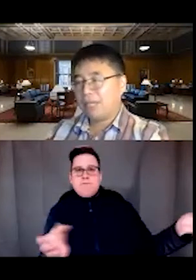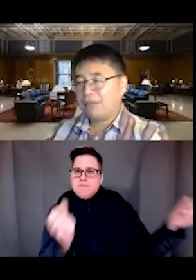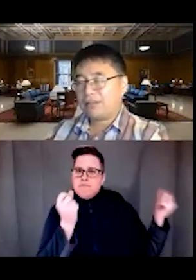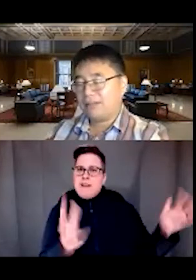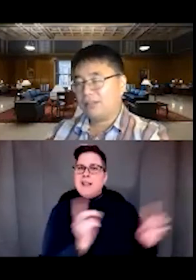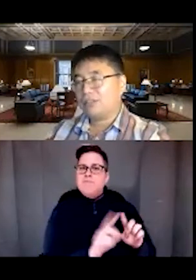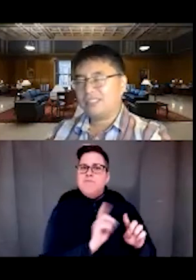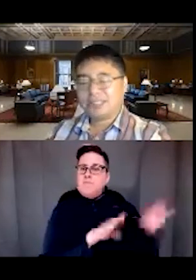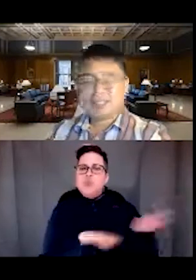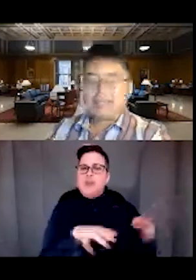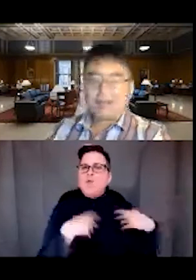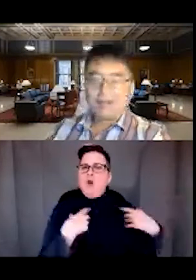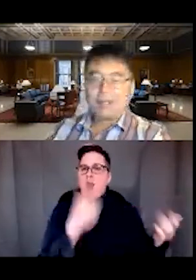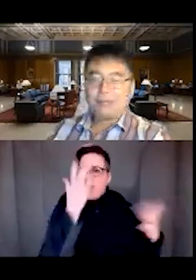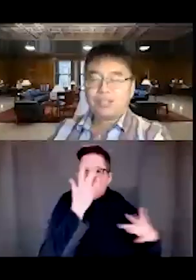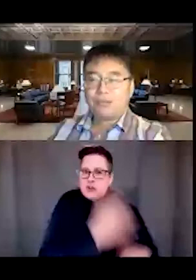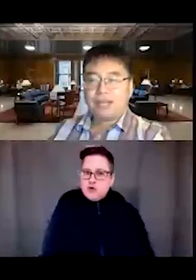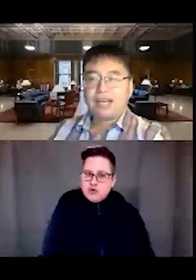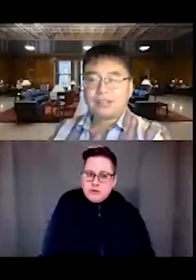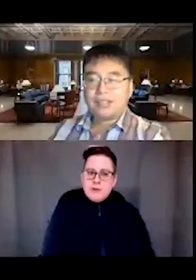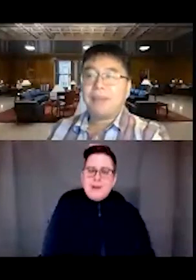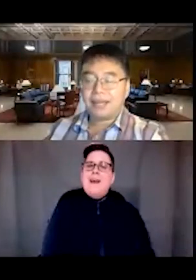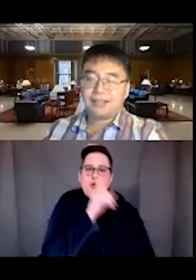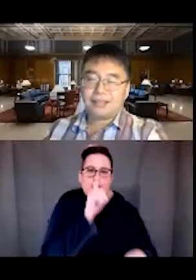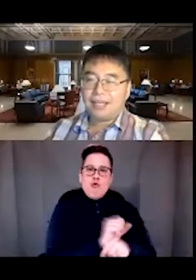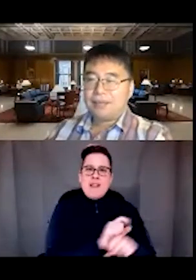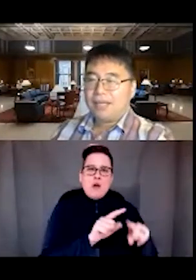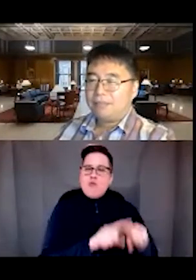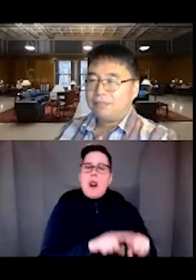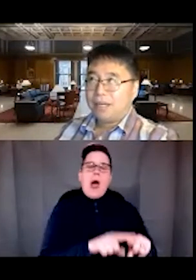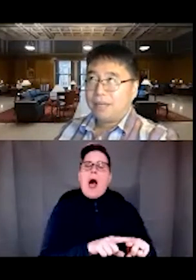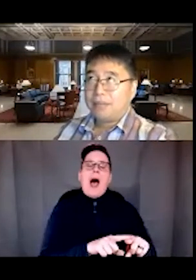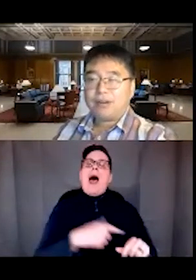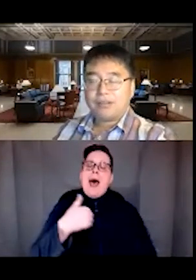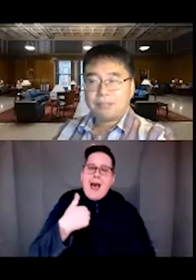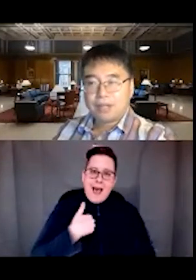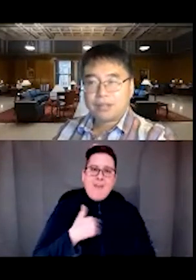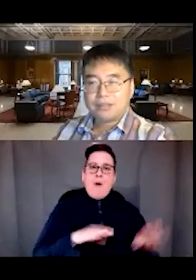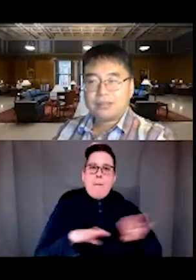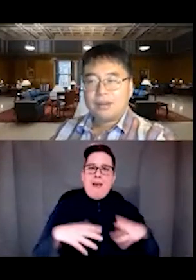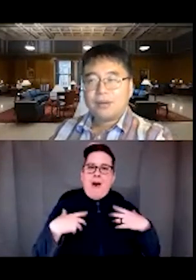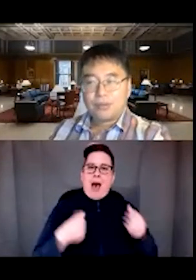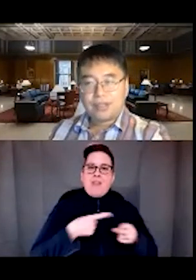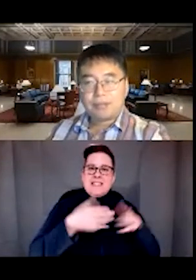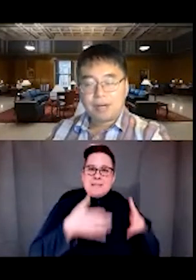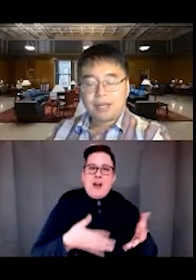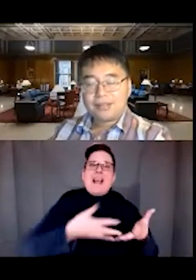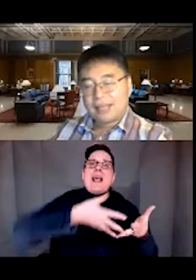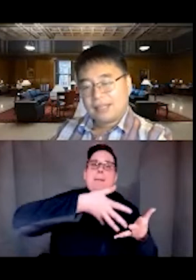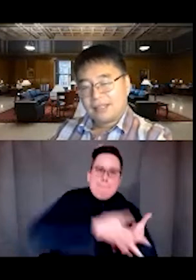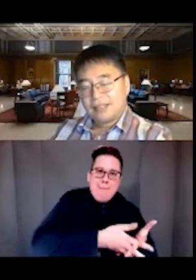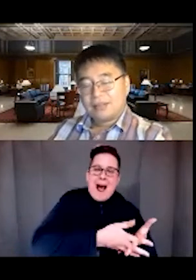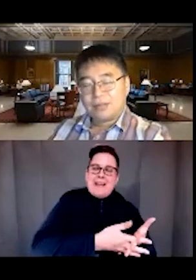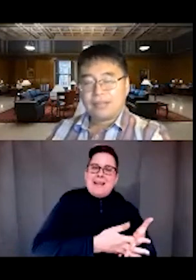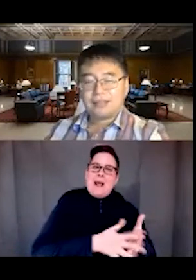a wide range of behavioral health conditions. Because it really relies on embedding a behavioral health specialist within the primary care